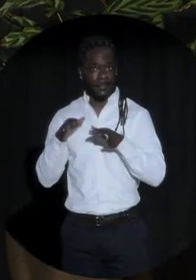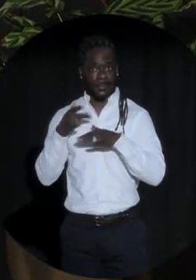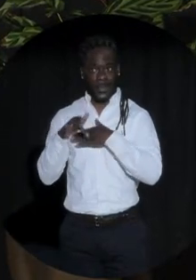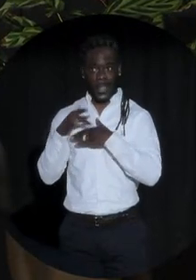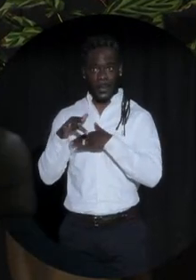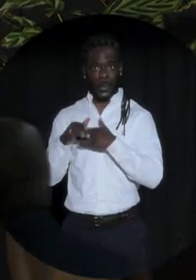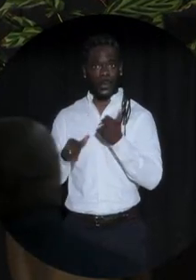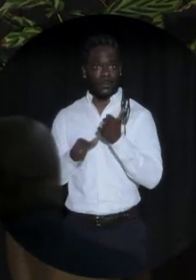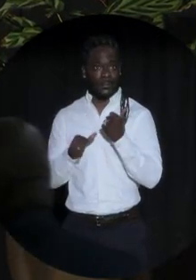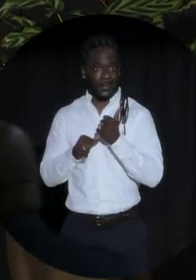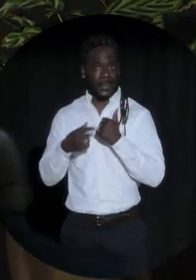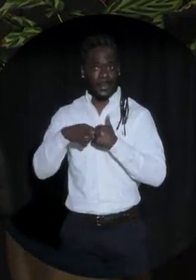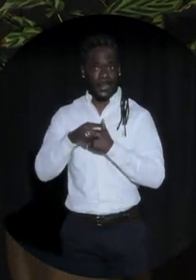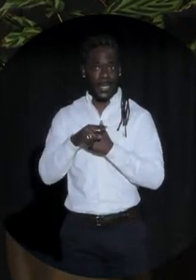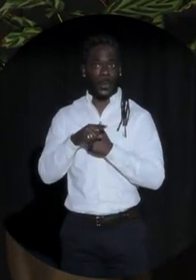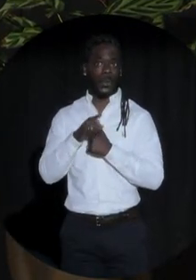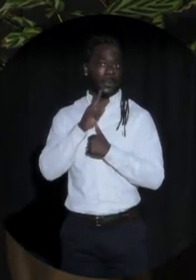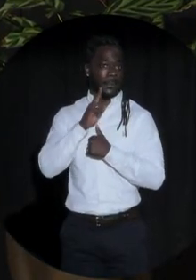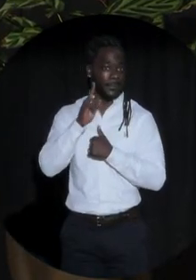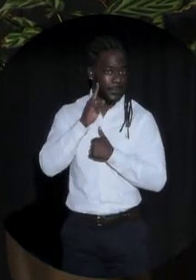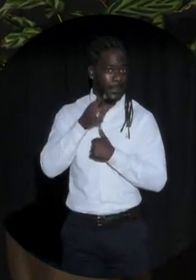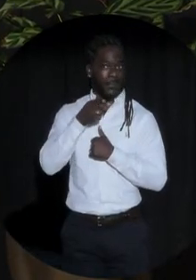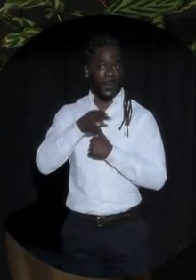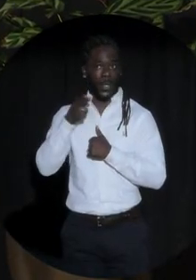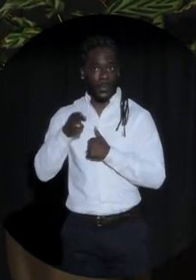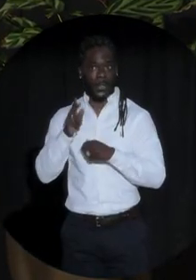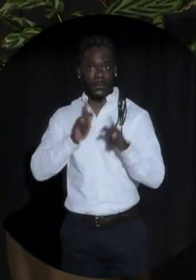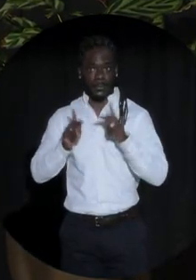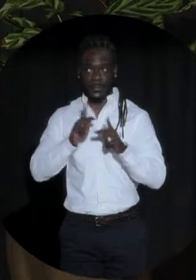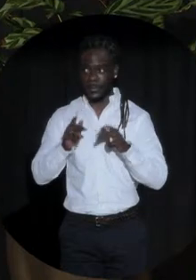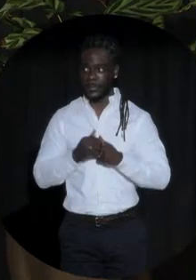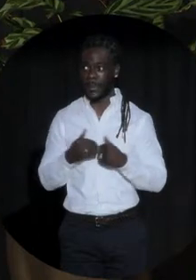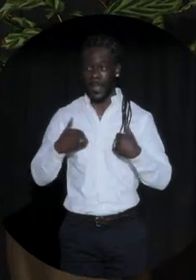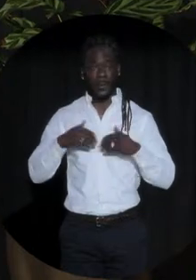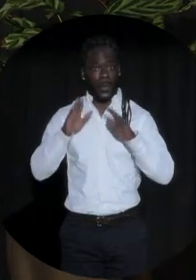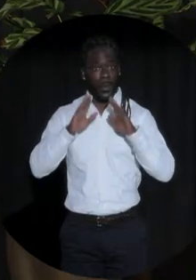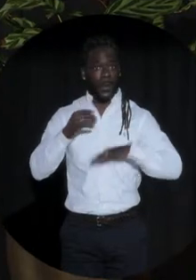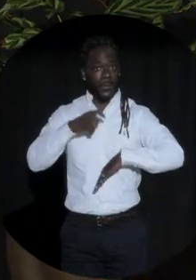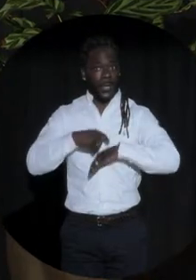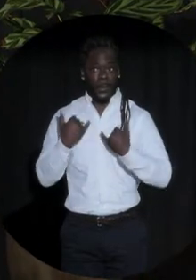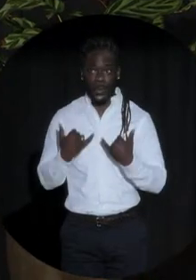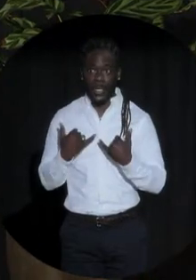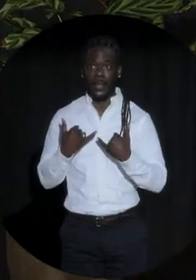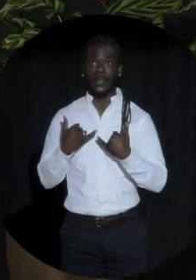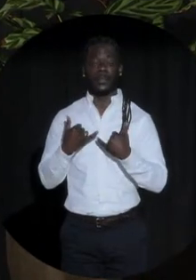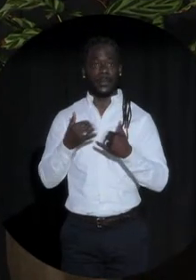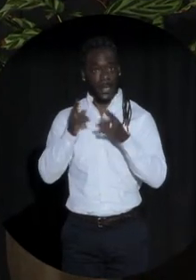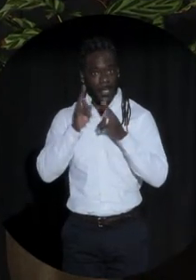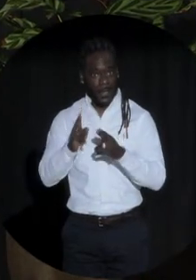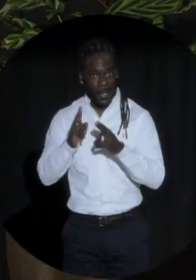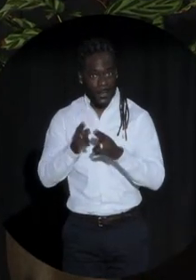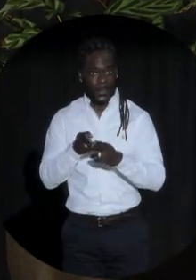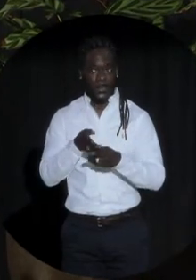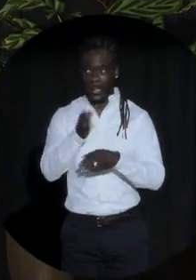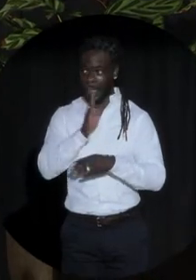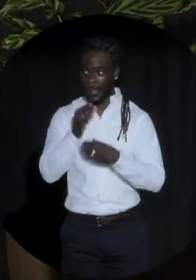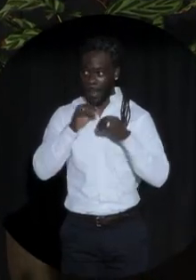hearing impaired guests. Have a great time today. It's been an honor. God bless.